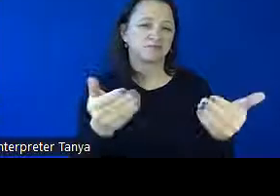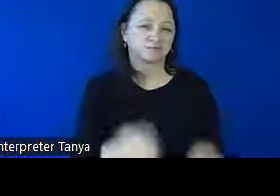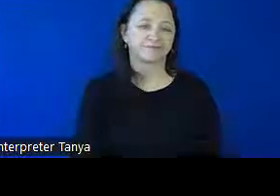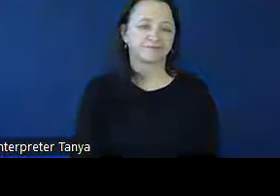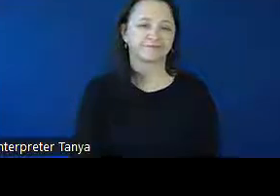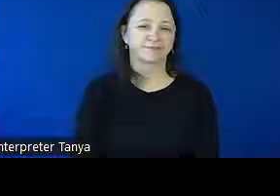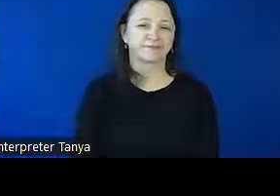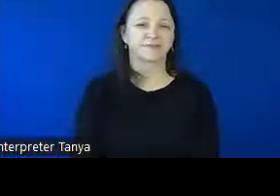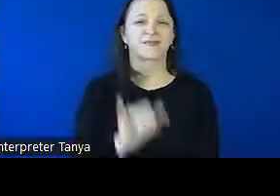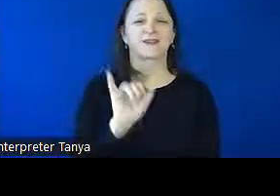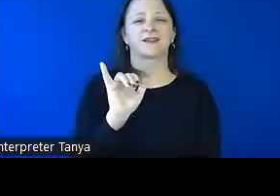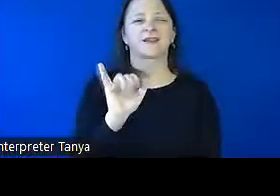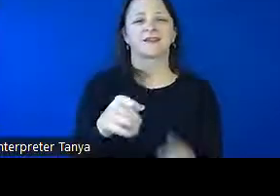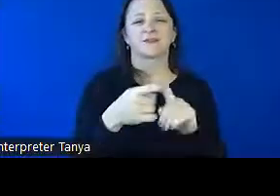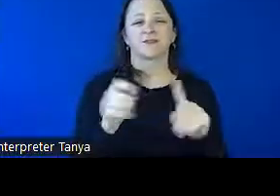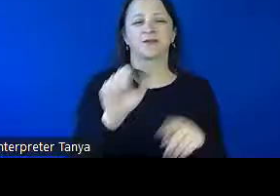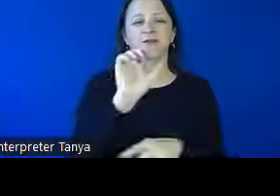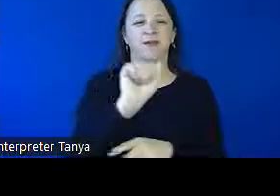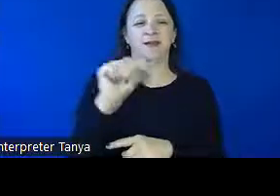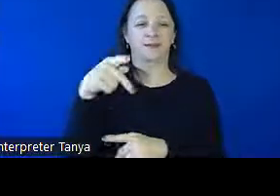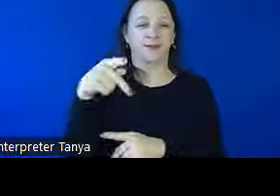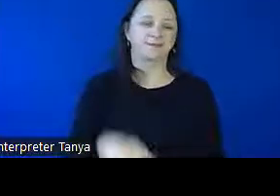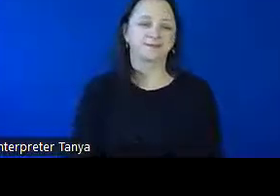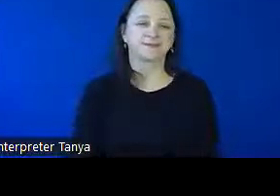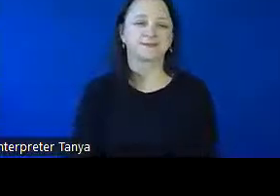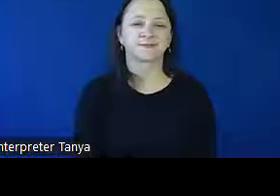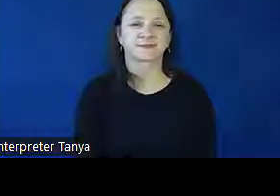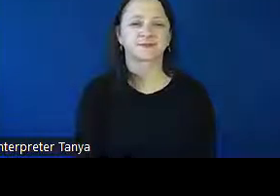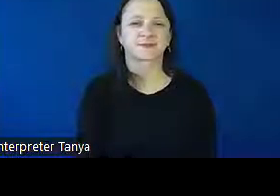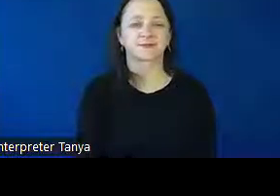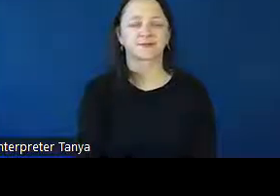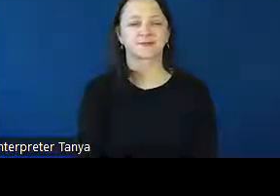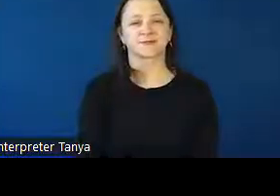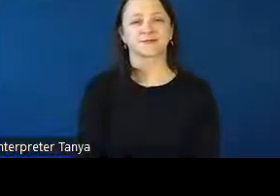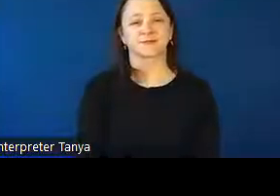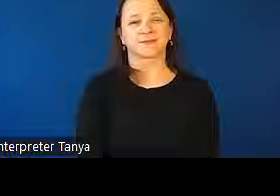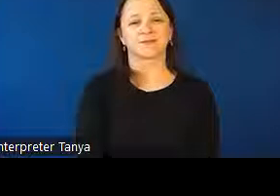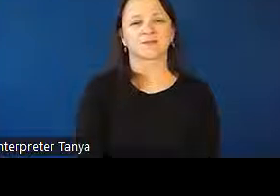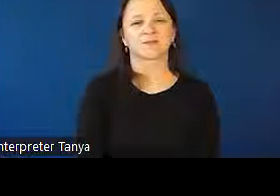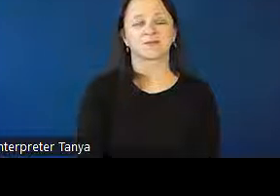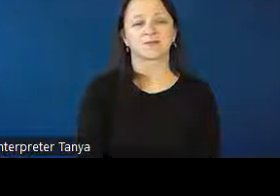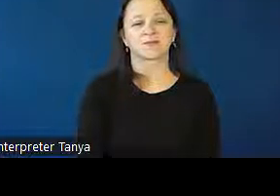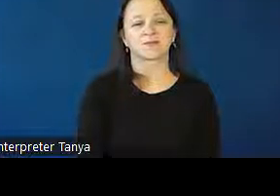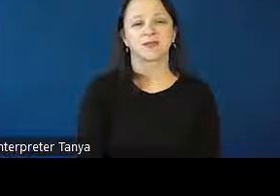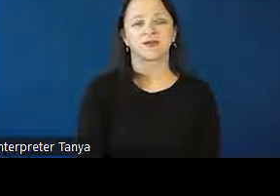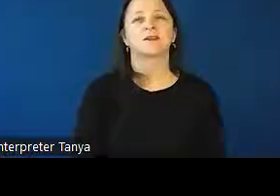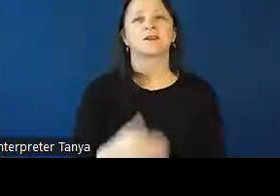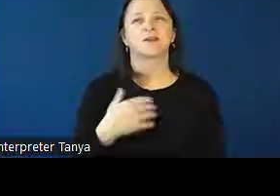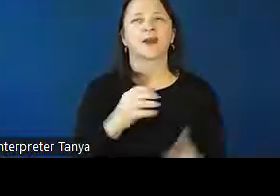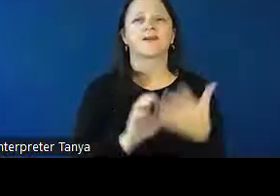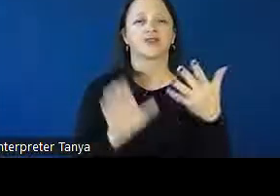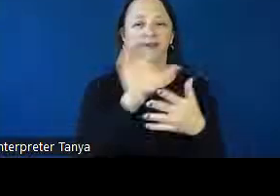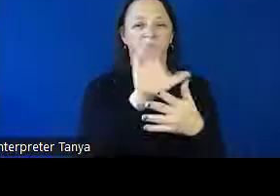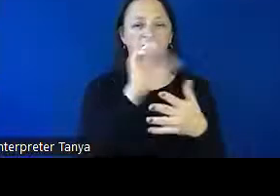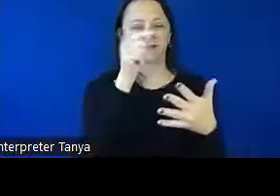And that kind of comes from also some guidance from the American Academy of Pediatrics. So we have all this criteria, but the